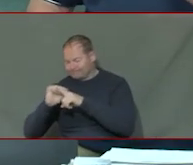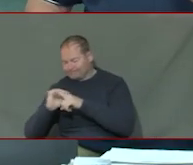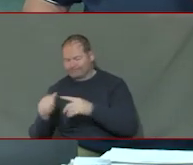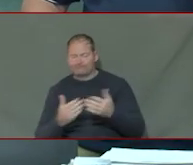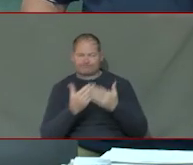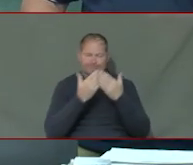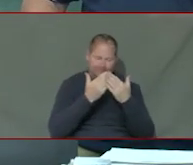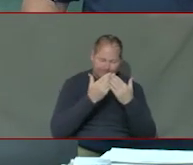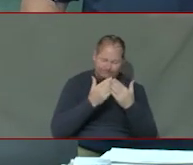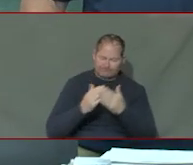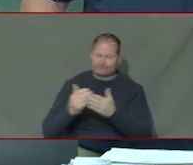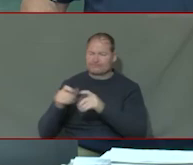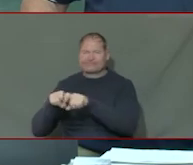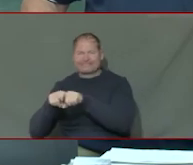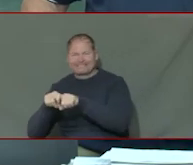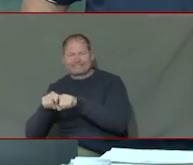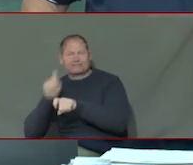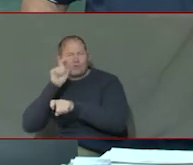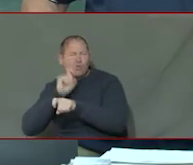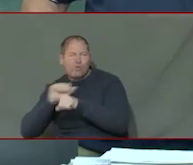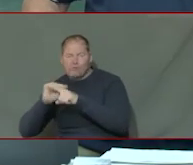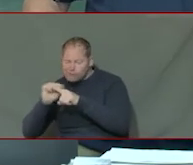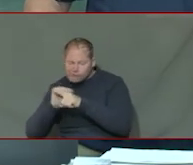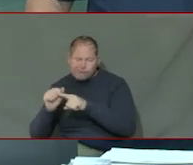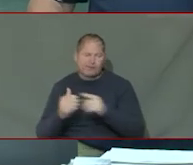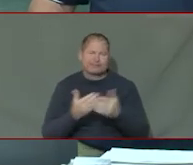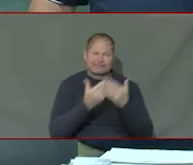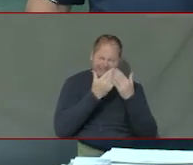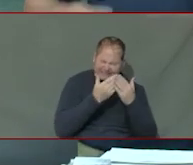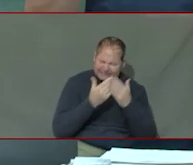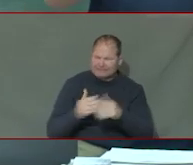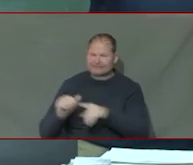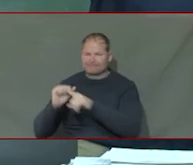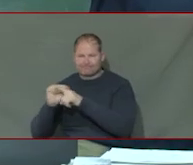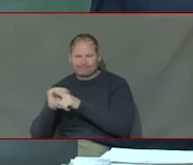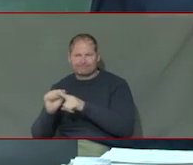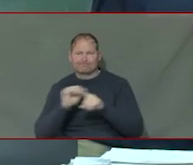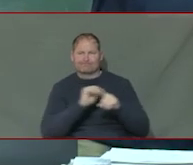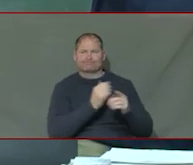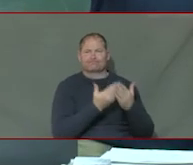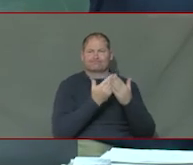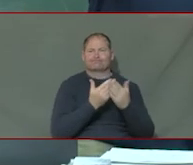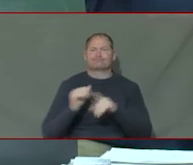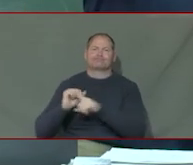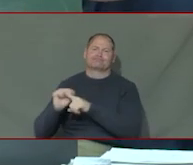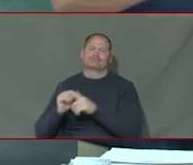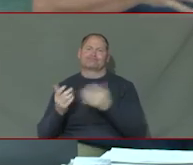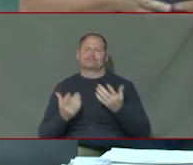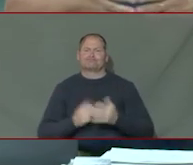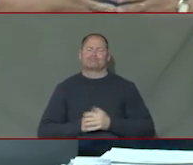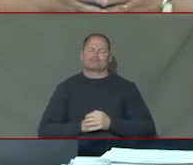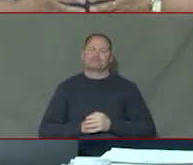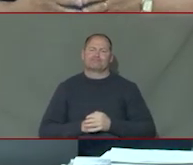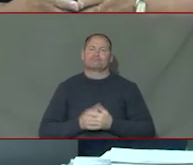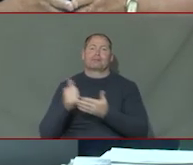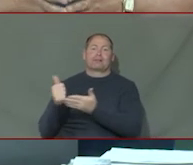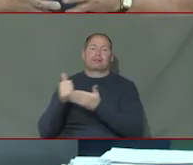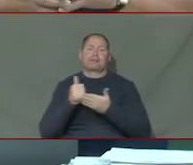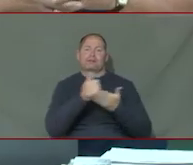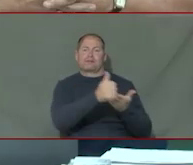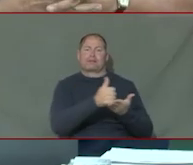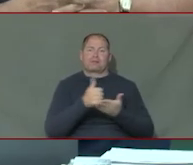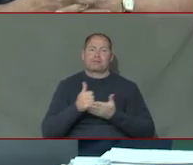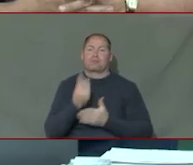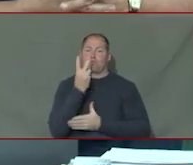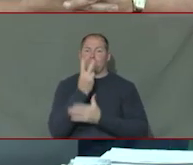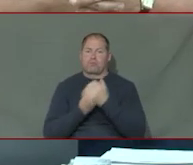to 2024, also the supplementary papers. I've taken questions here from years before that because there's some questions that